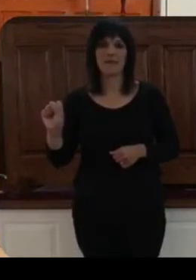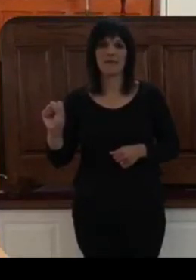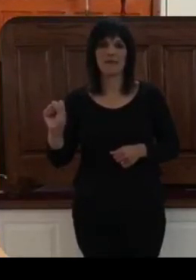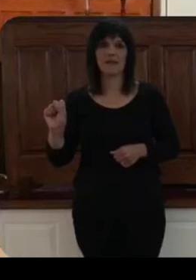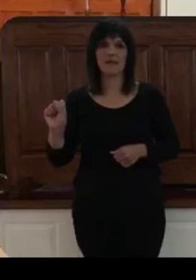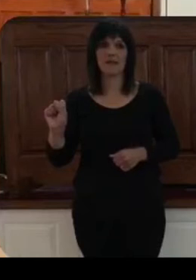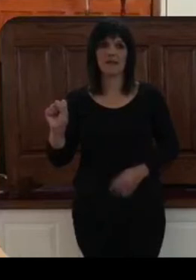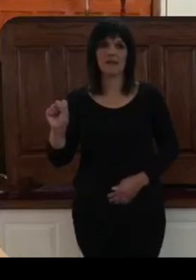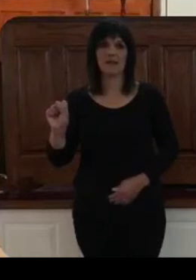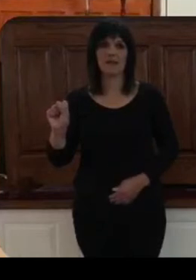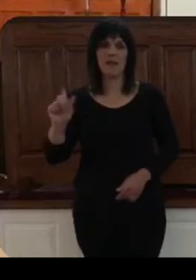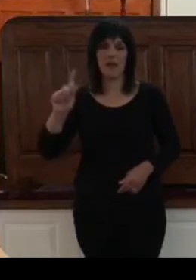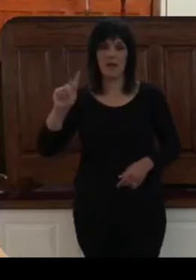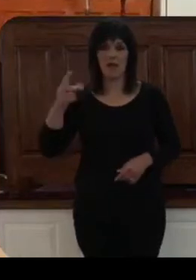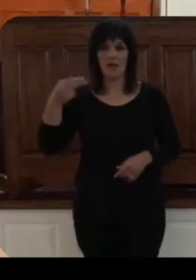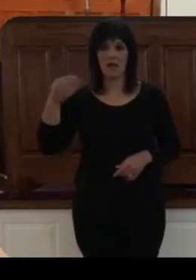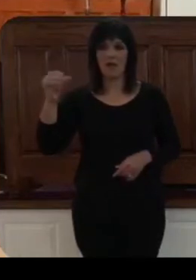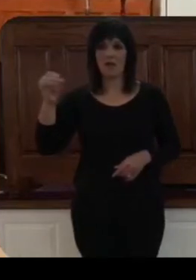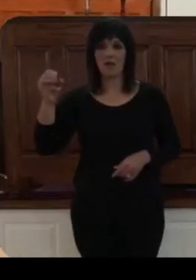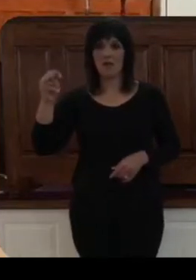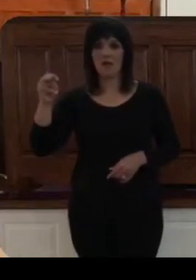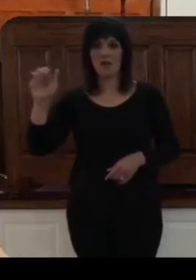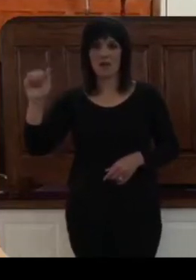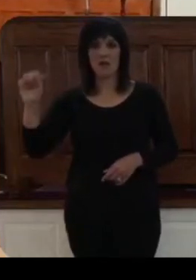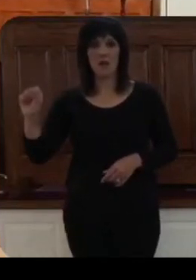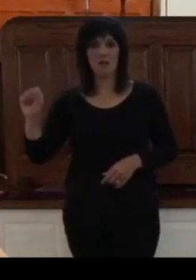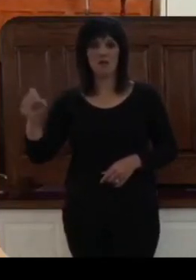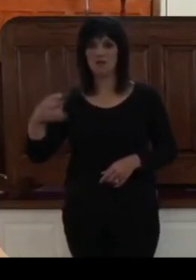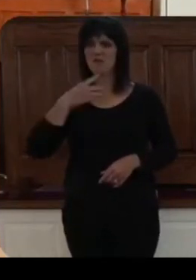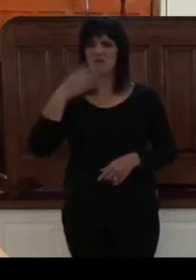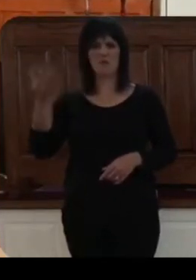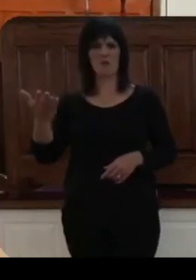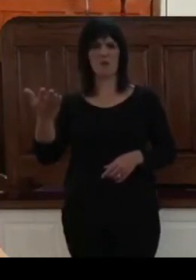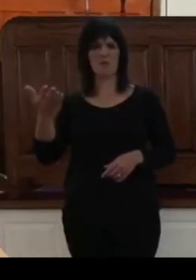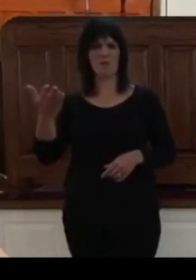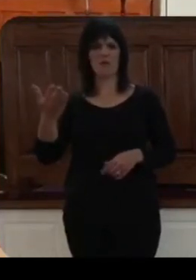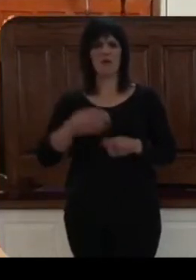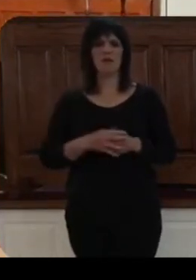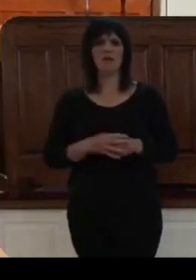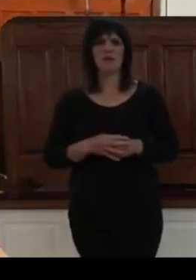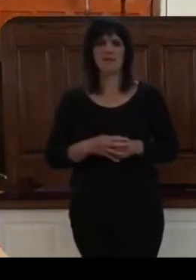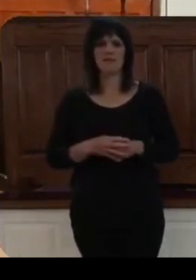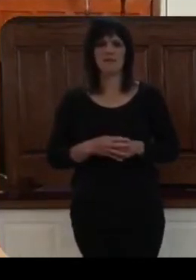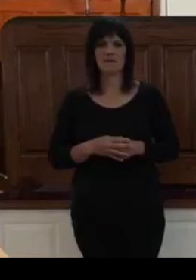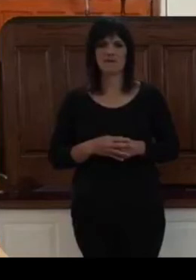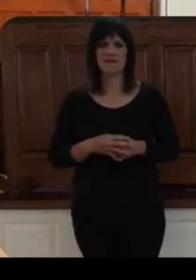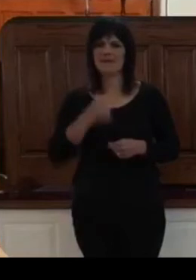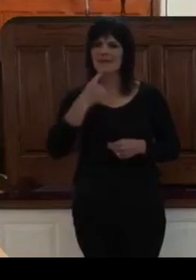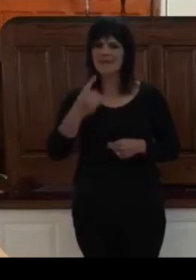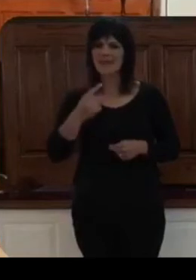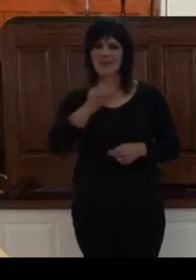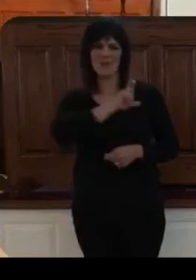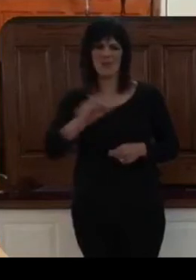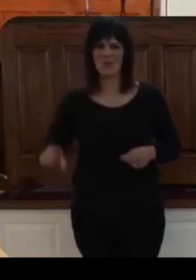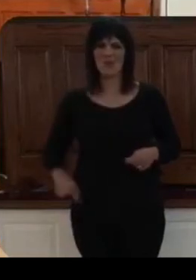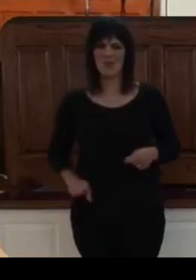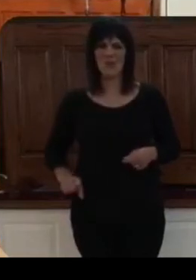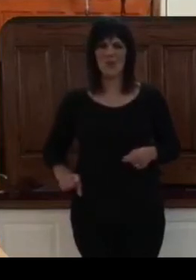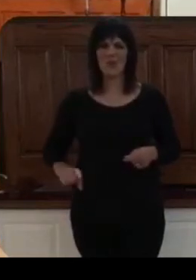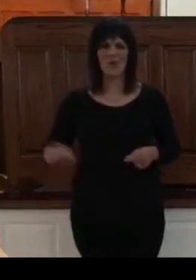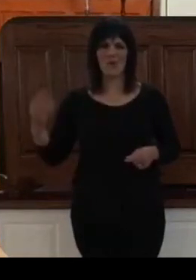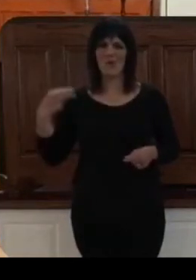better name than that because he was the only one bold enough to speak up. Right? He was bold enough to say, "Lord, We, not just